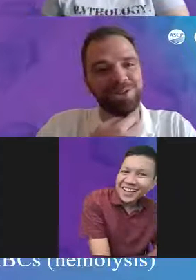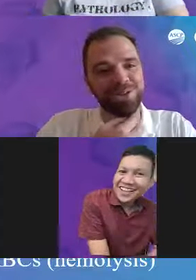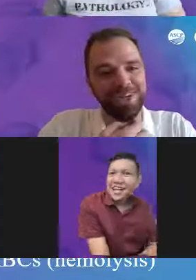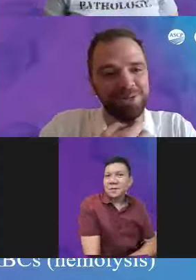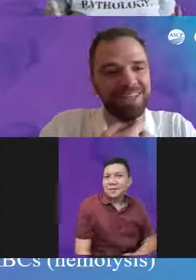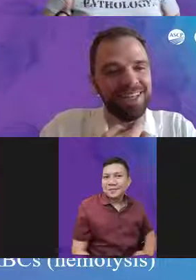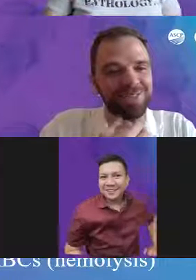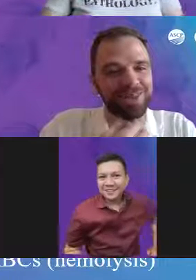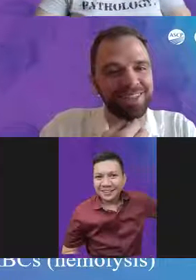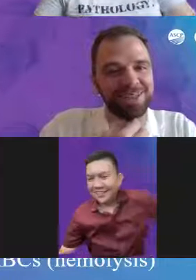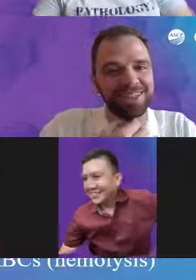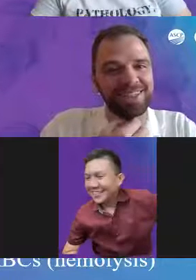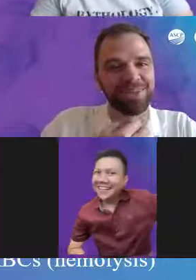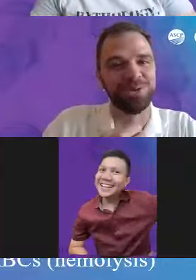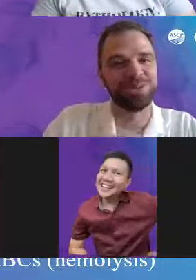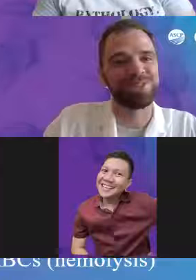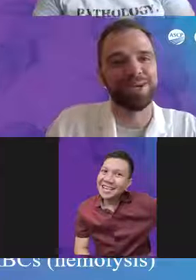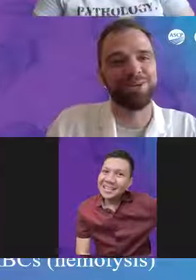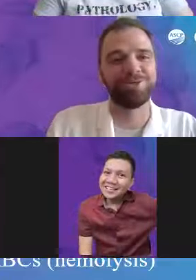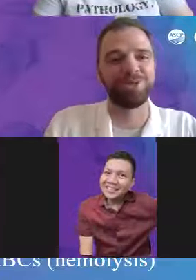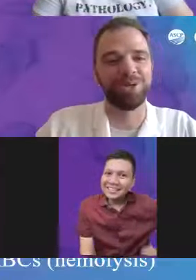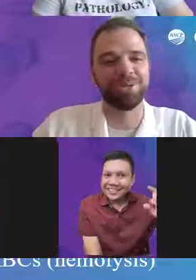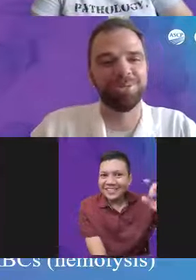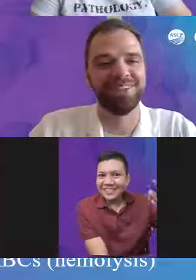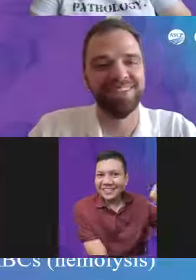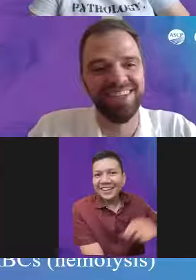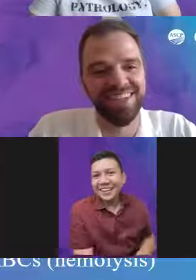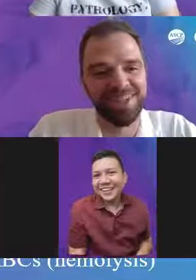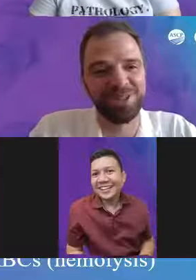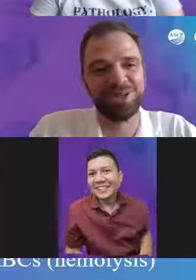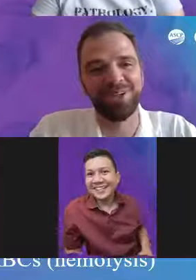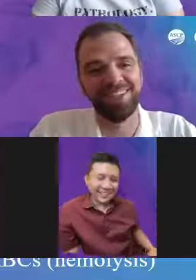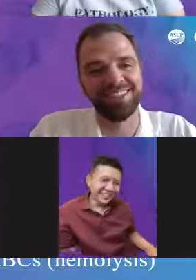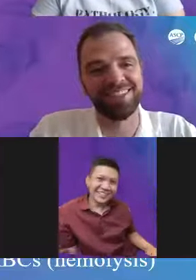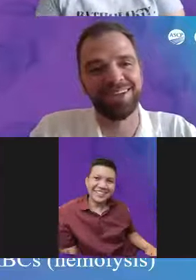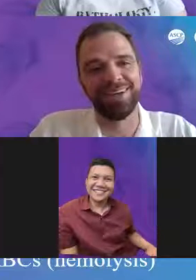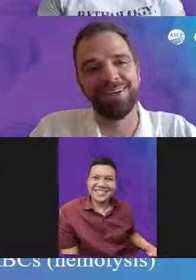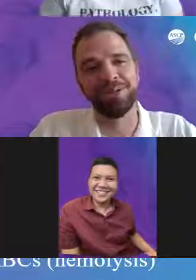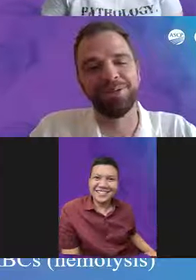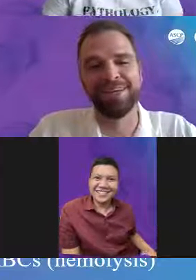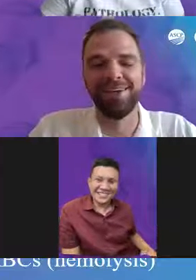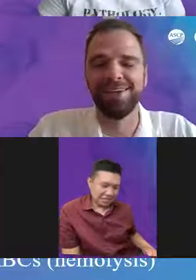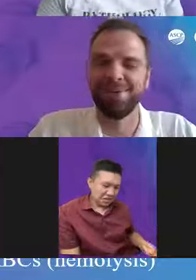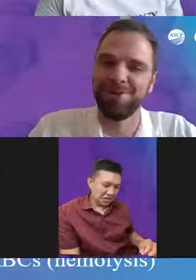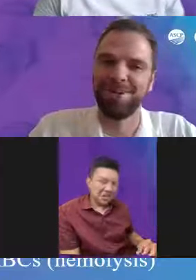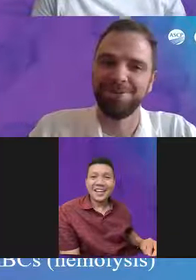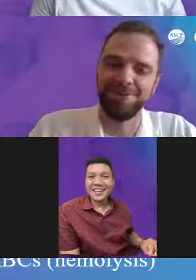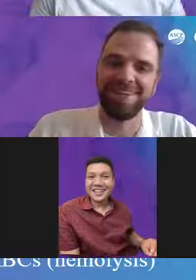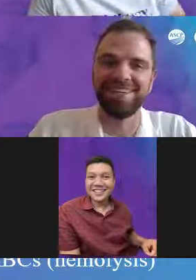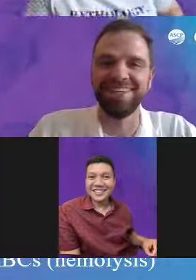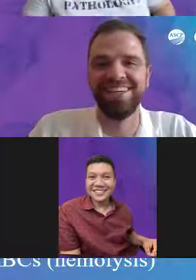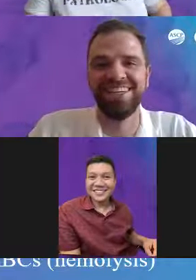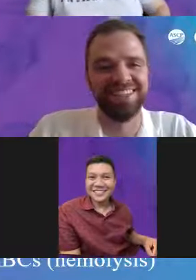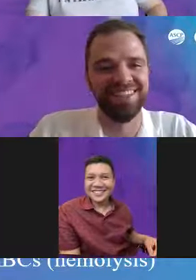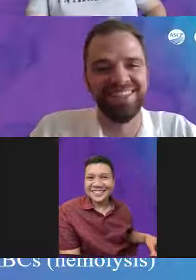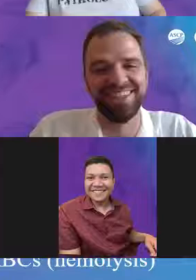segue. I was trying to be clever and do a cool segue for you. But you I'm just sitting here thinking I'm talking like, too much. Wink,